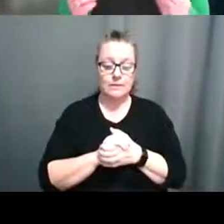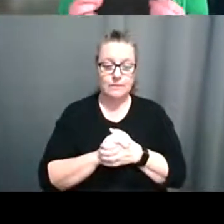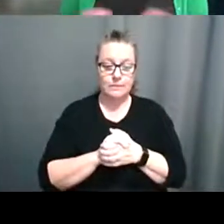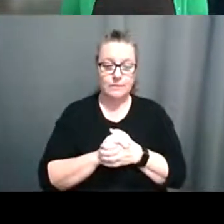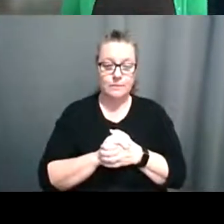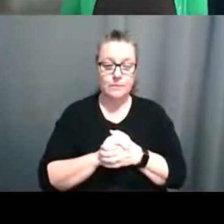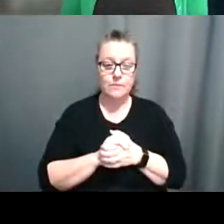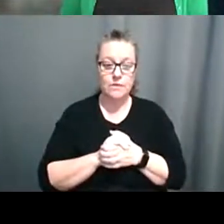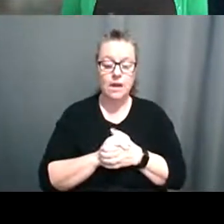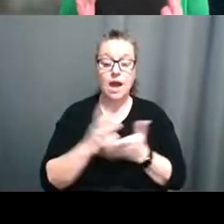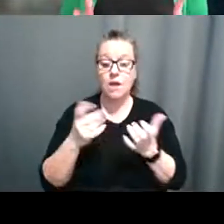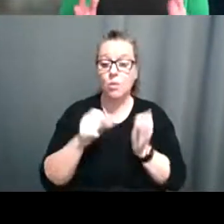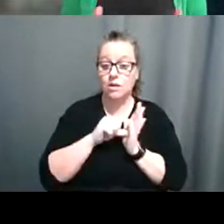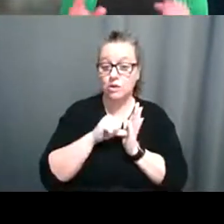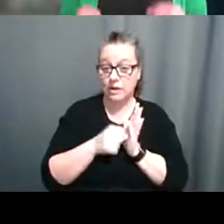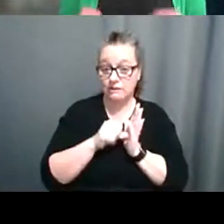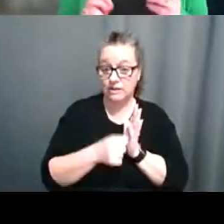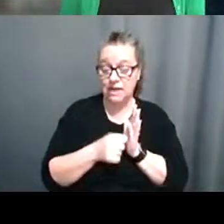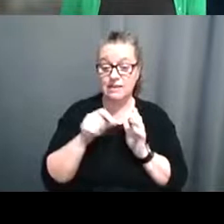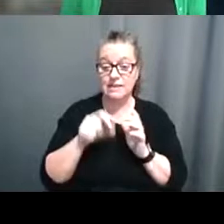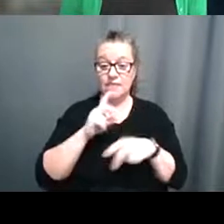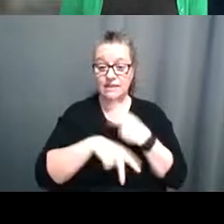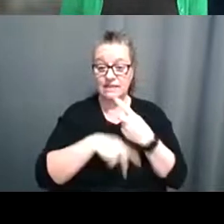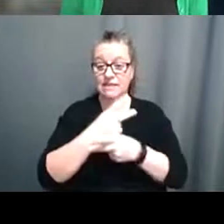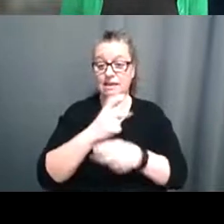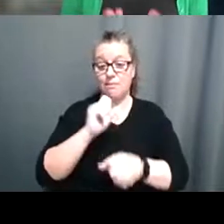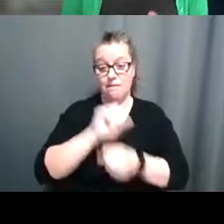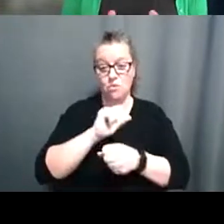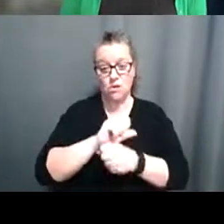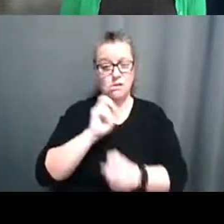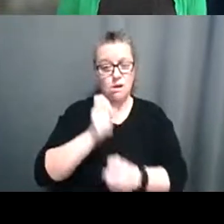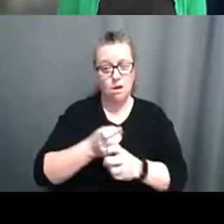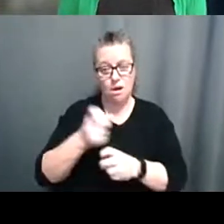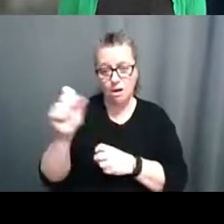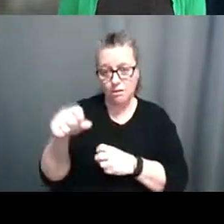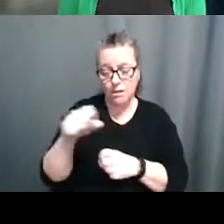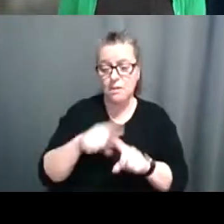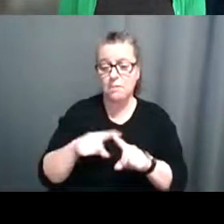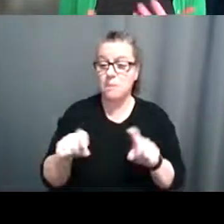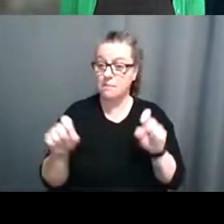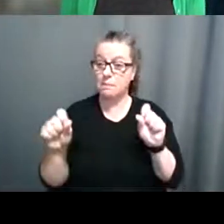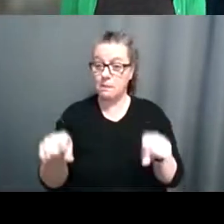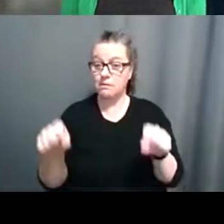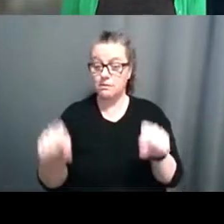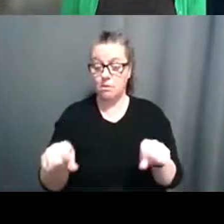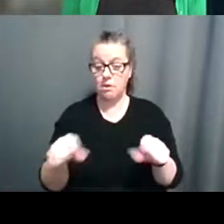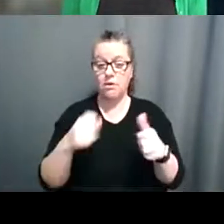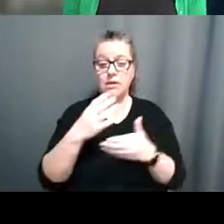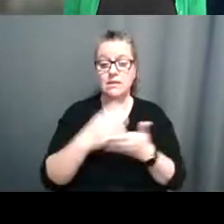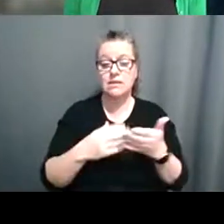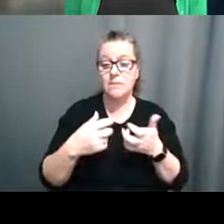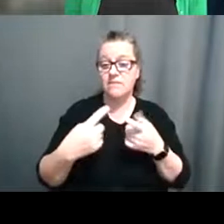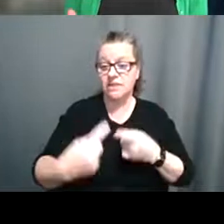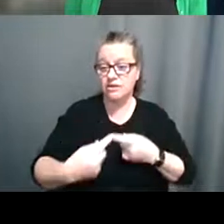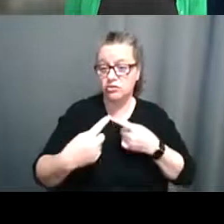I do want to emphasize that this type of work is hard, but it is possible. Some of the difficulties that